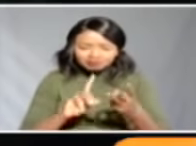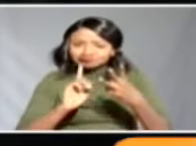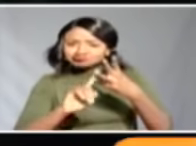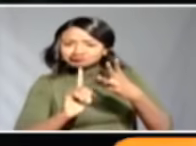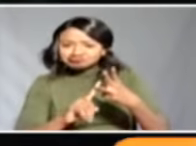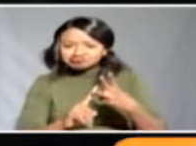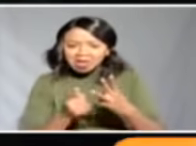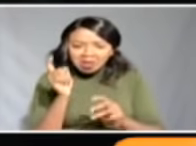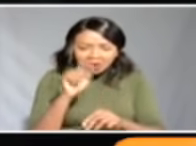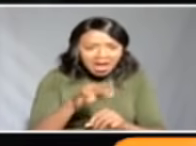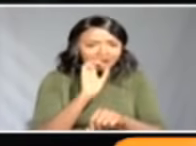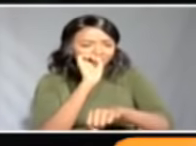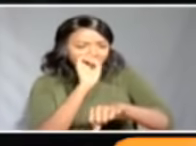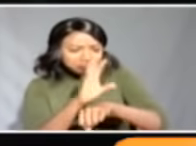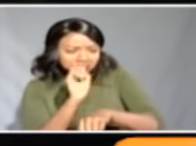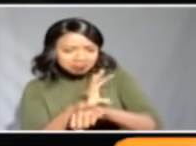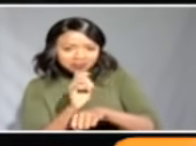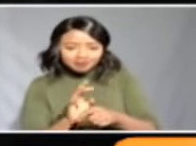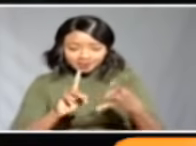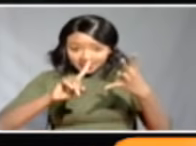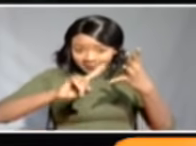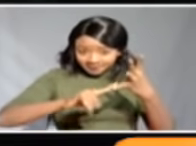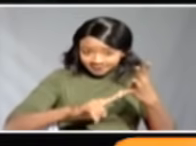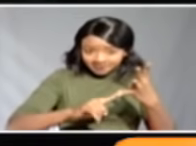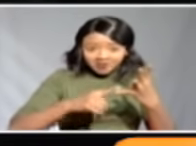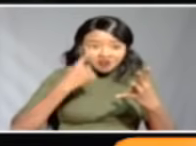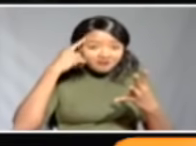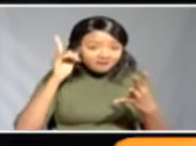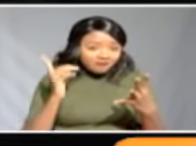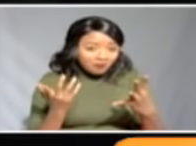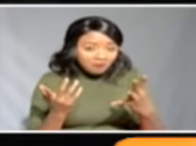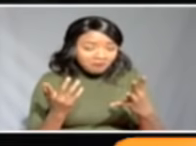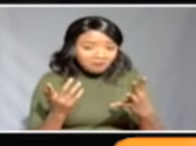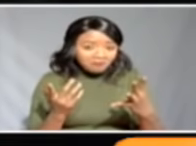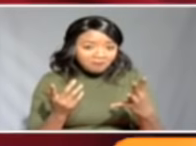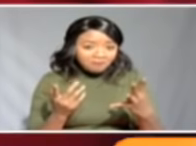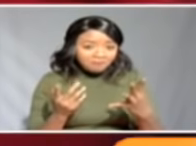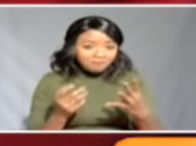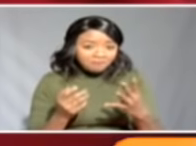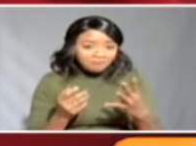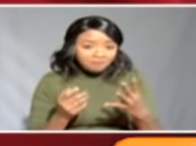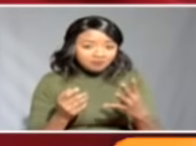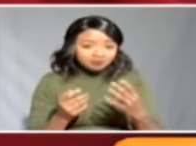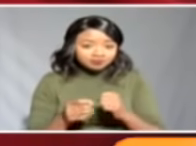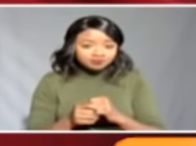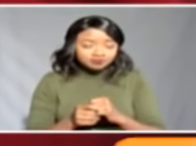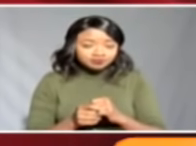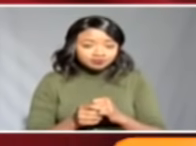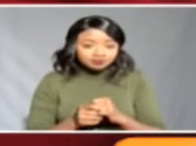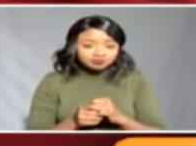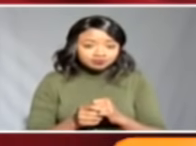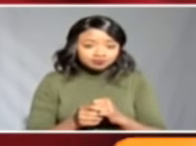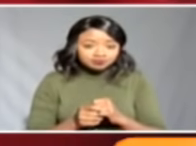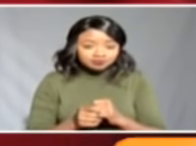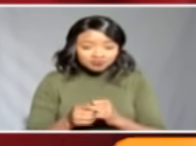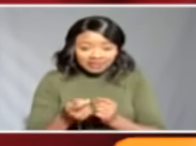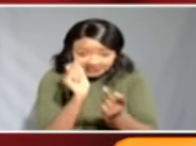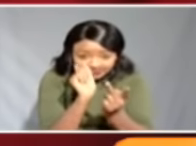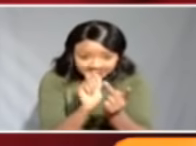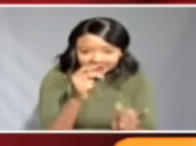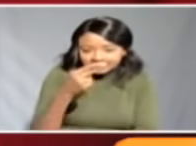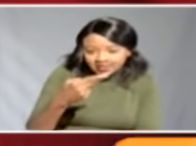tukaenda guidance and counseling. Ya nne akarudiwa tena vipimo za